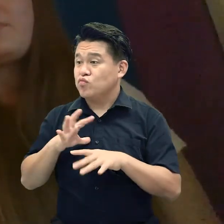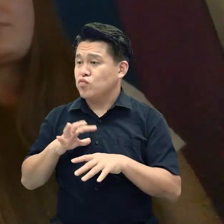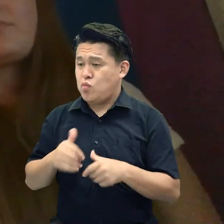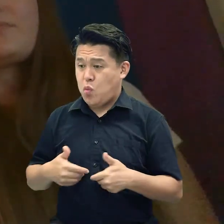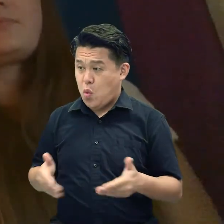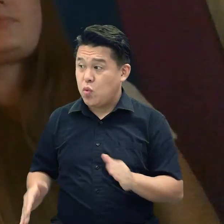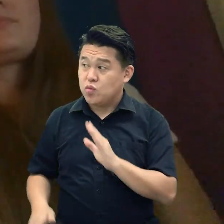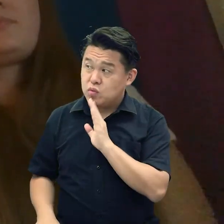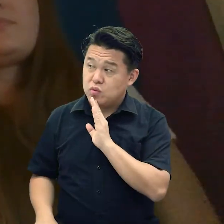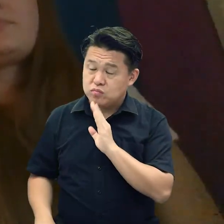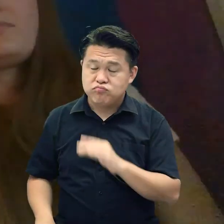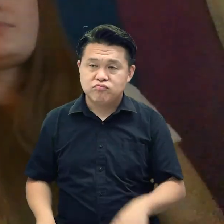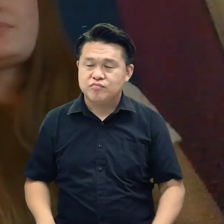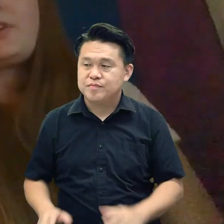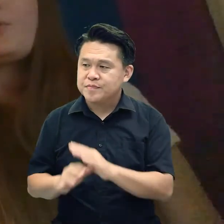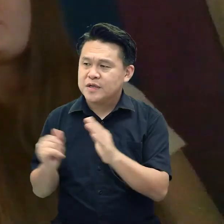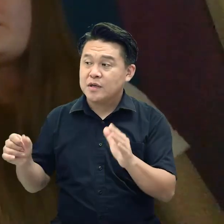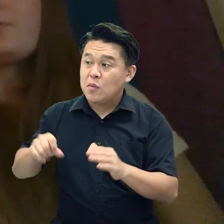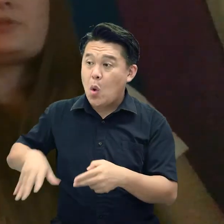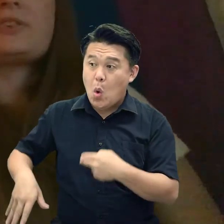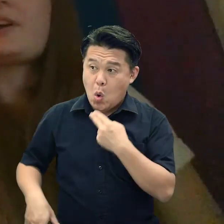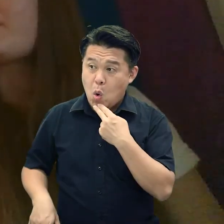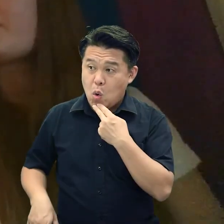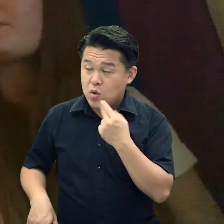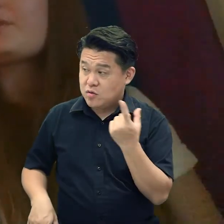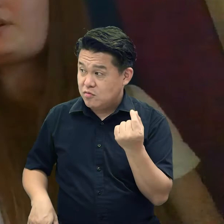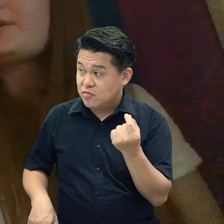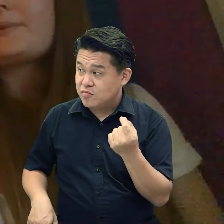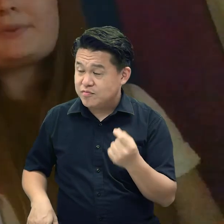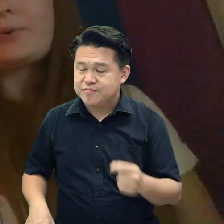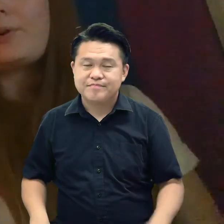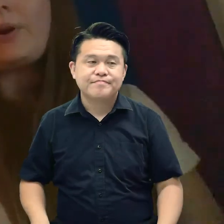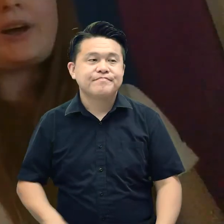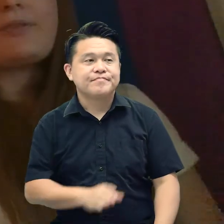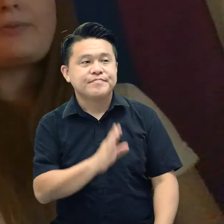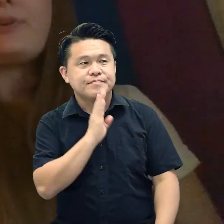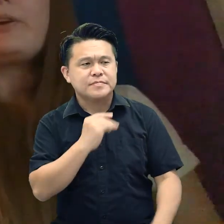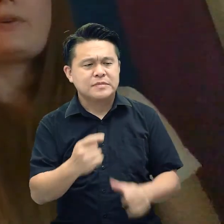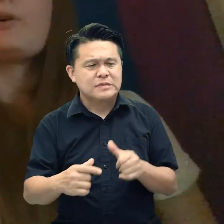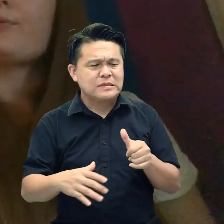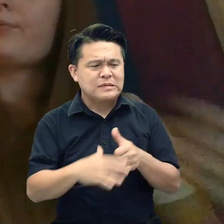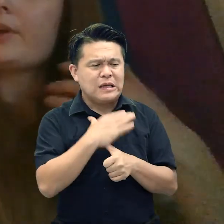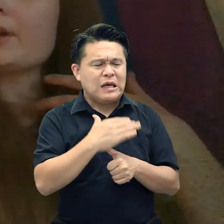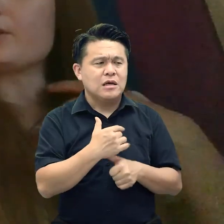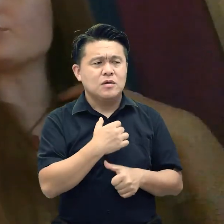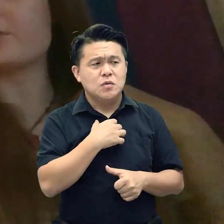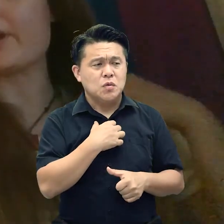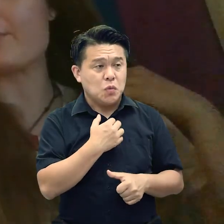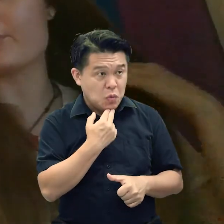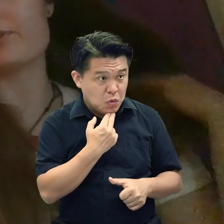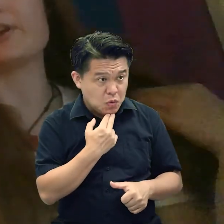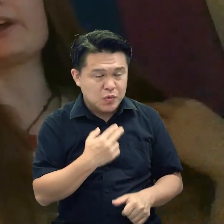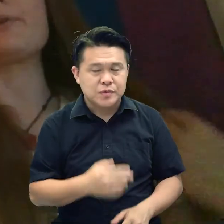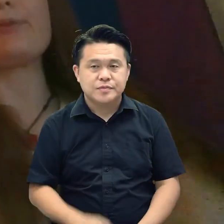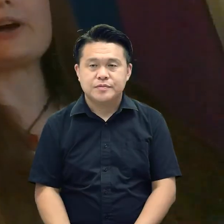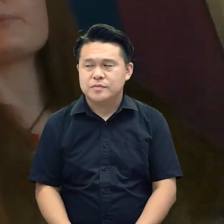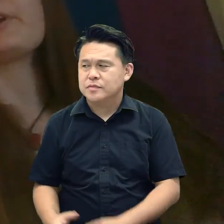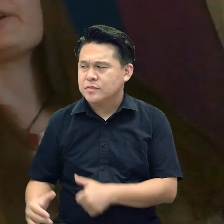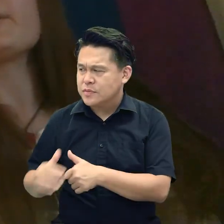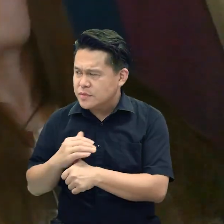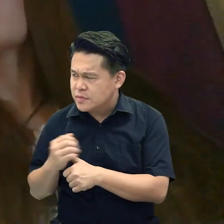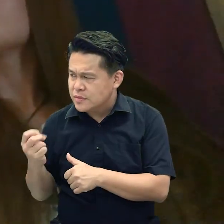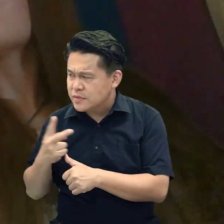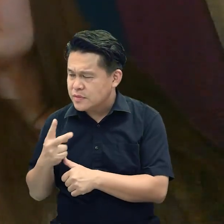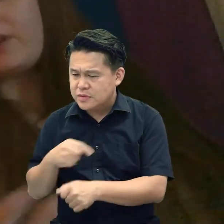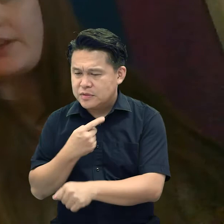everybody, regardless their sexual orientation? No one needs to be scared. Yeah. Or have a fear of losing everything, like a